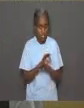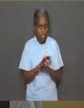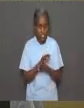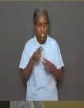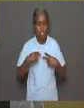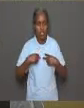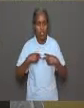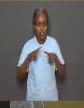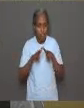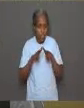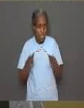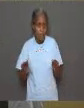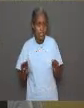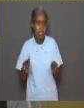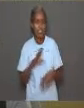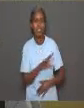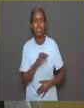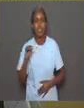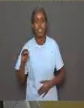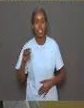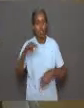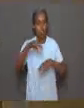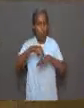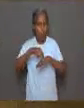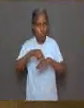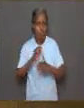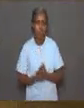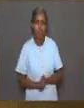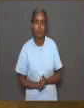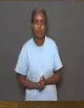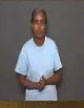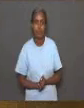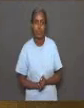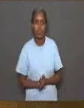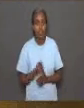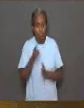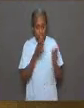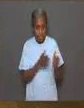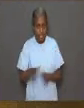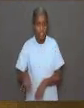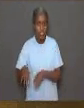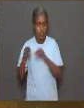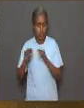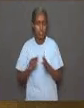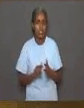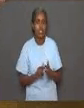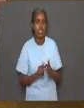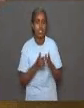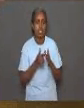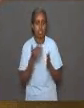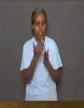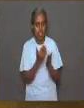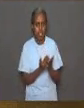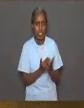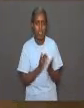have variables and constants. If you are ready, students, let us start the lesson.